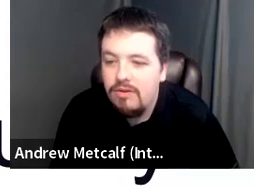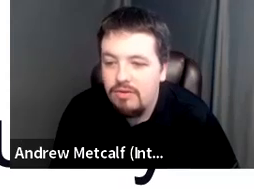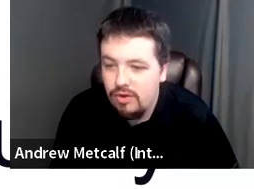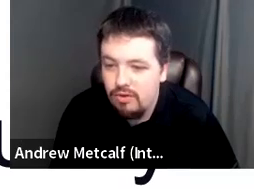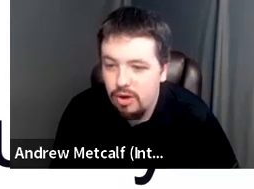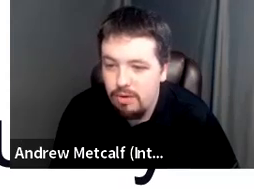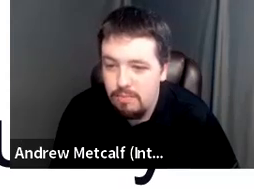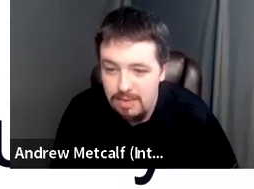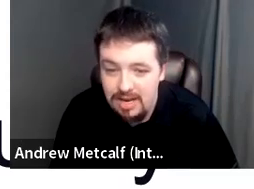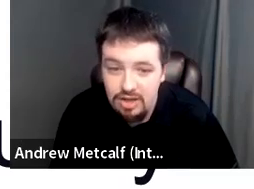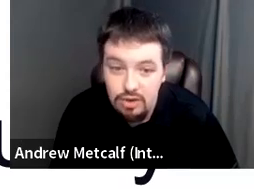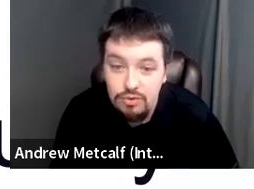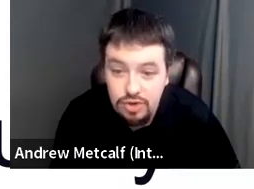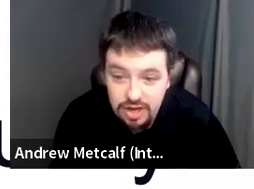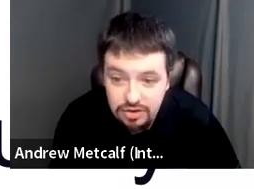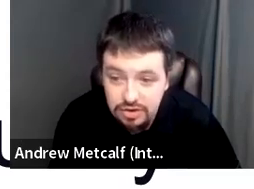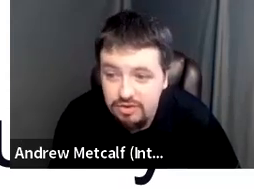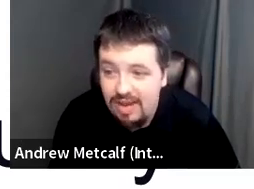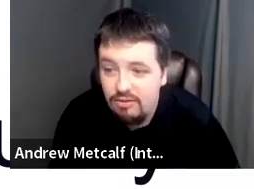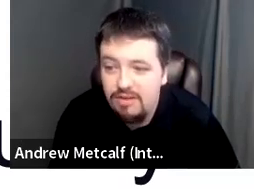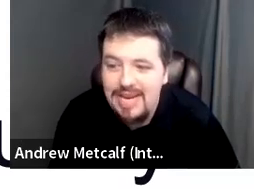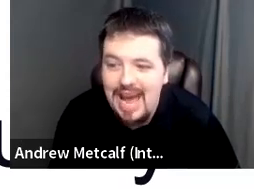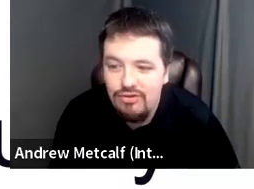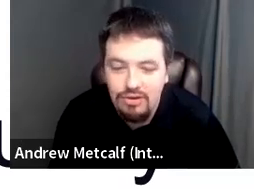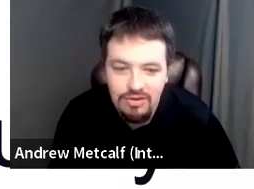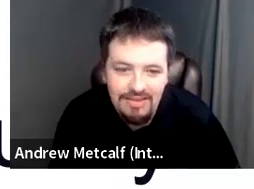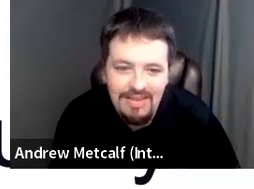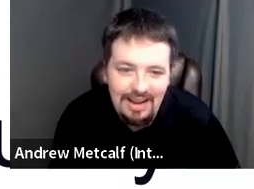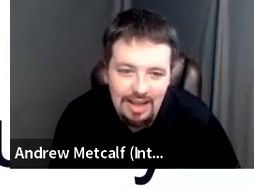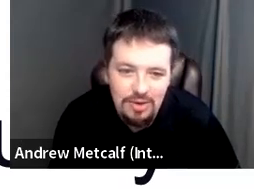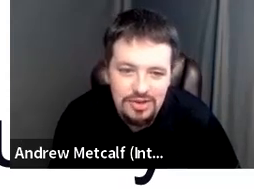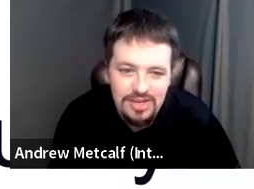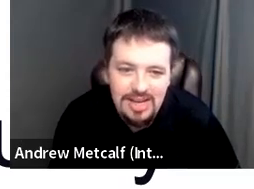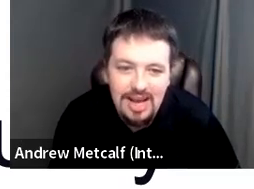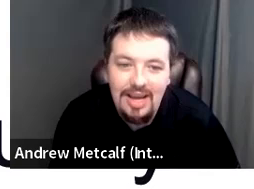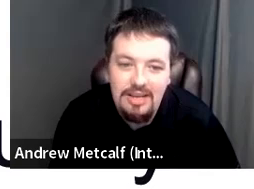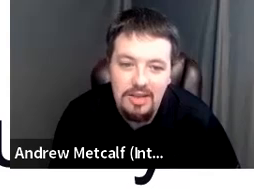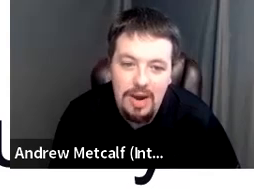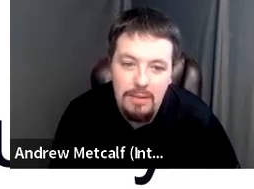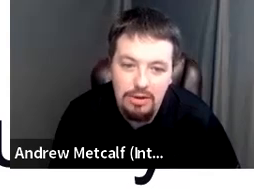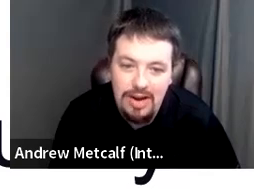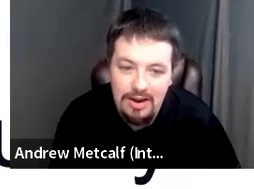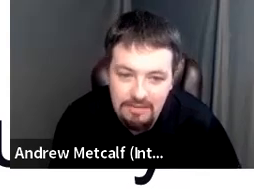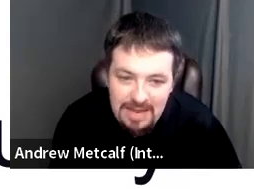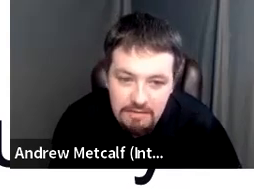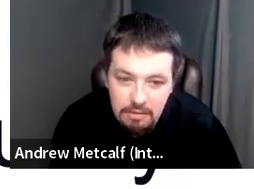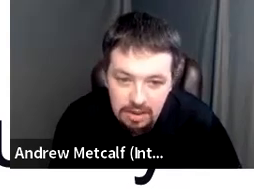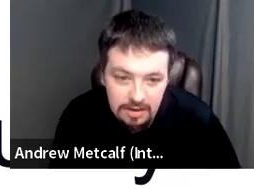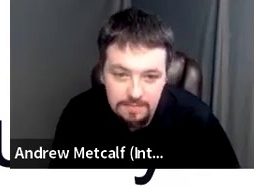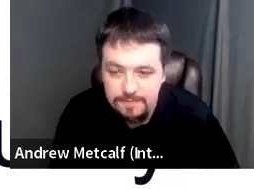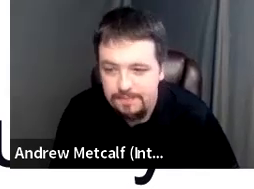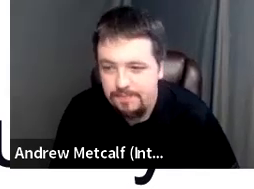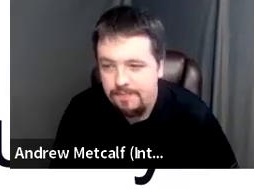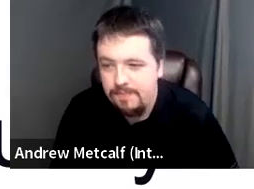However, students were permitted to use gestures and sort of natural sign language until they were able to learn how to speak